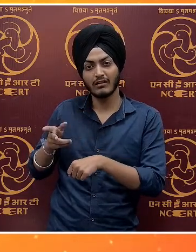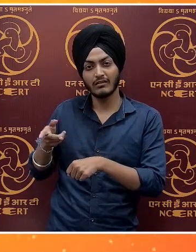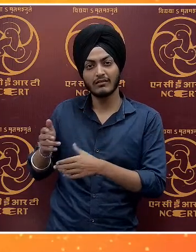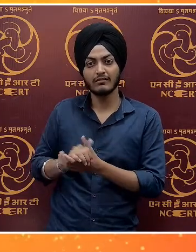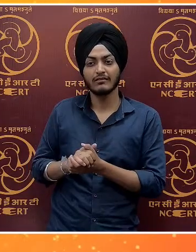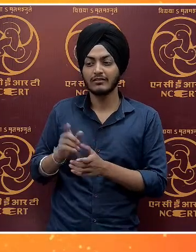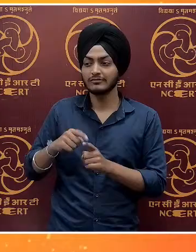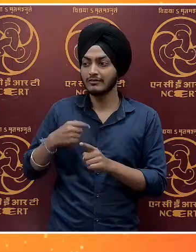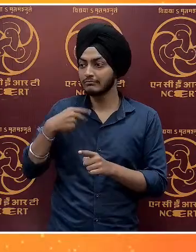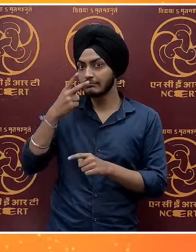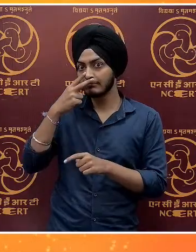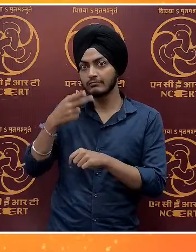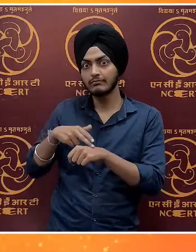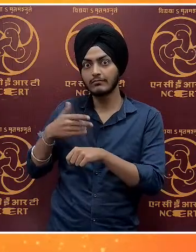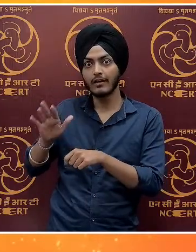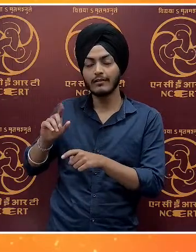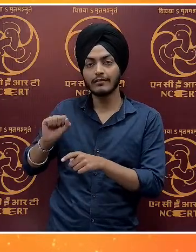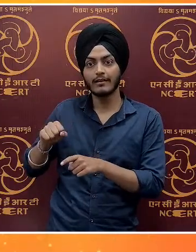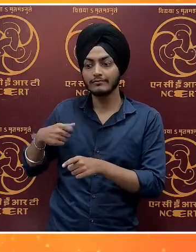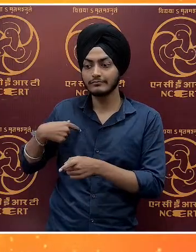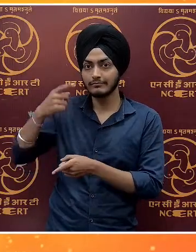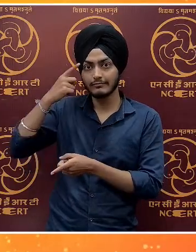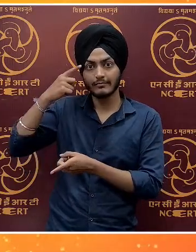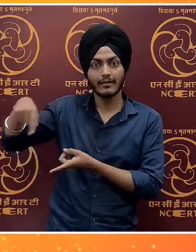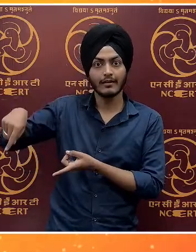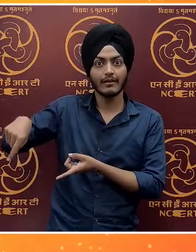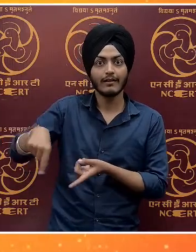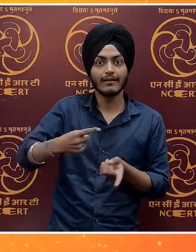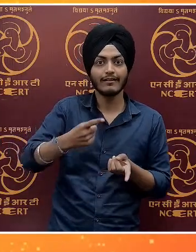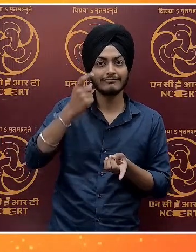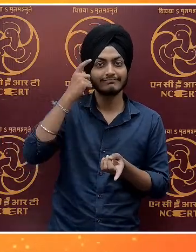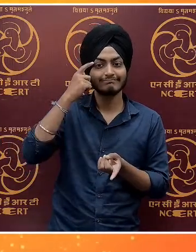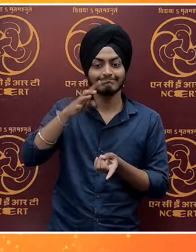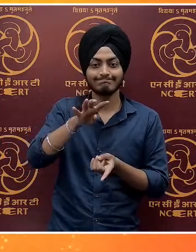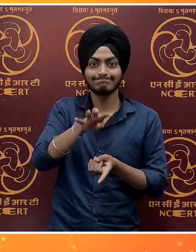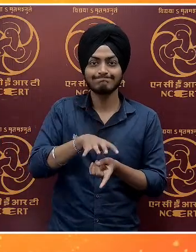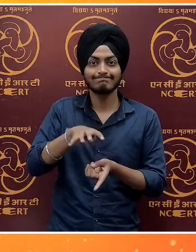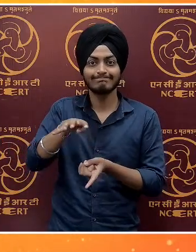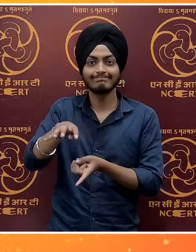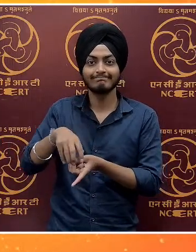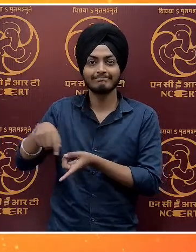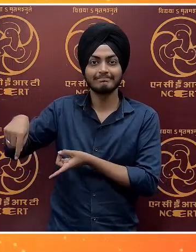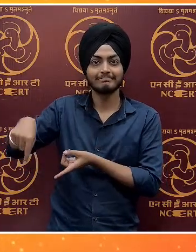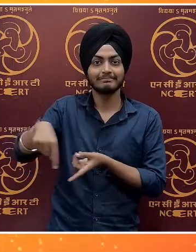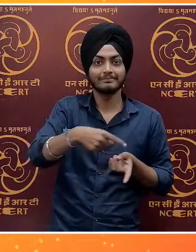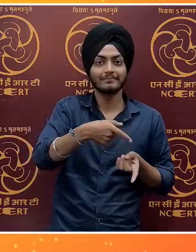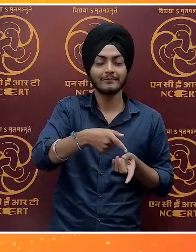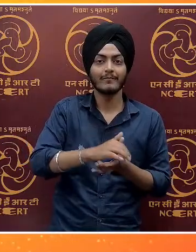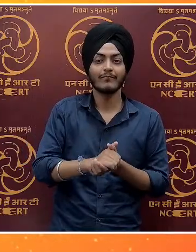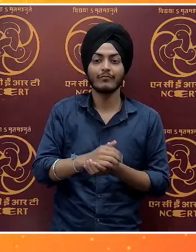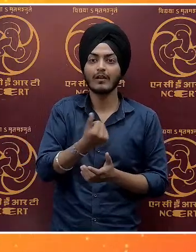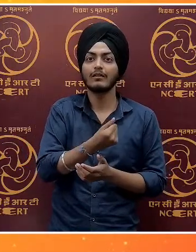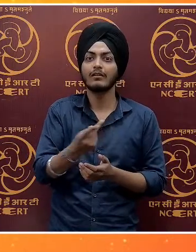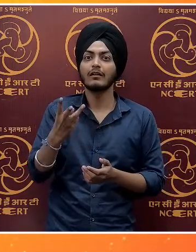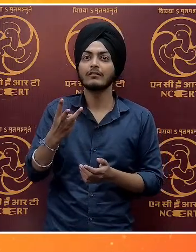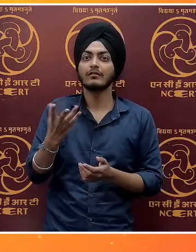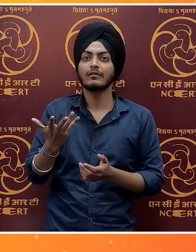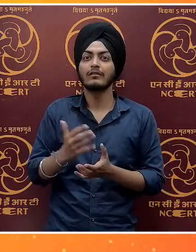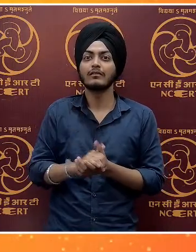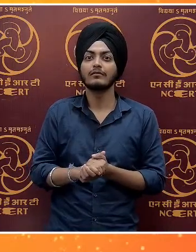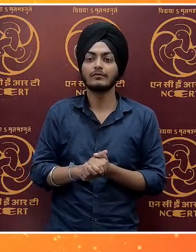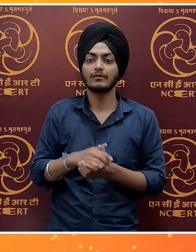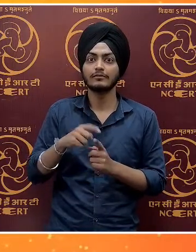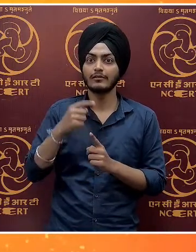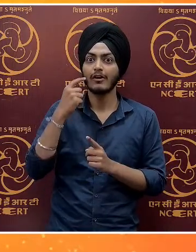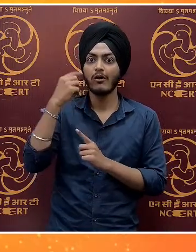the roads. It's a zebra crossing, right? It's a zebra crossing. And what are the 3 colors here? It's a